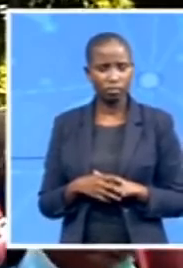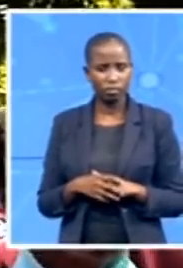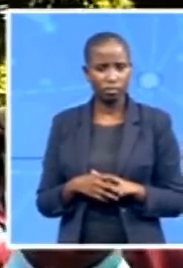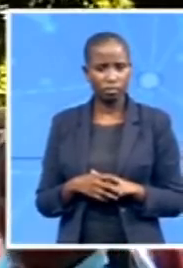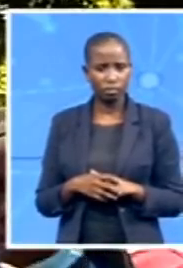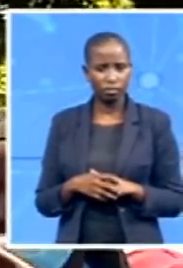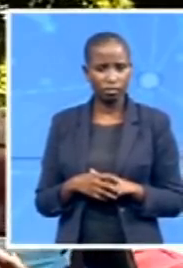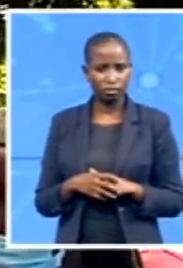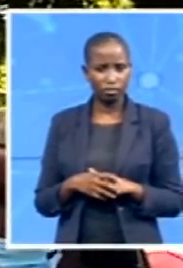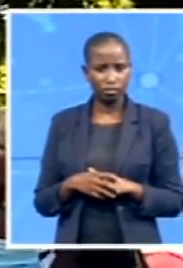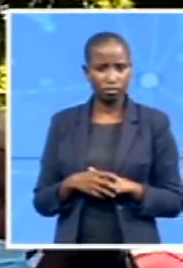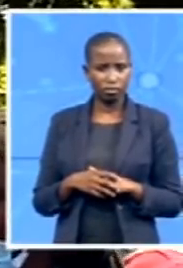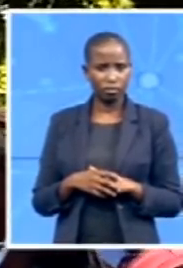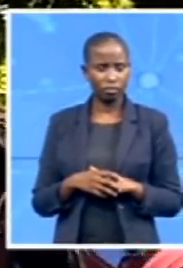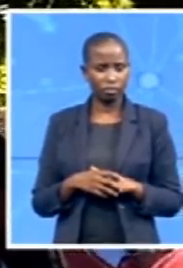not? It says...